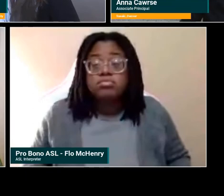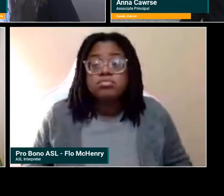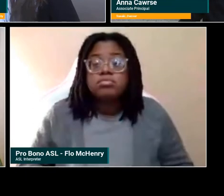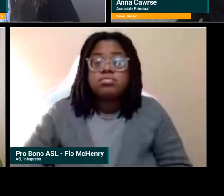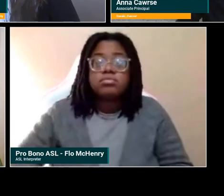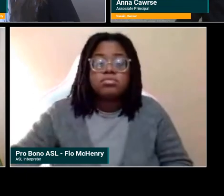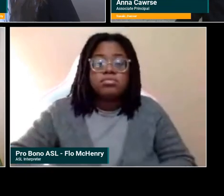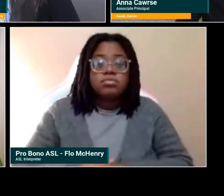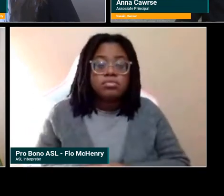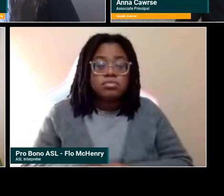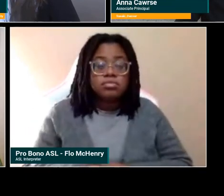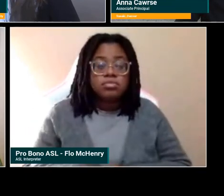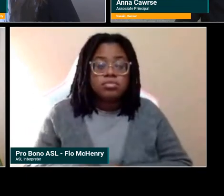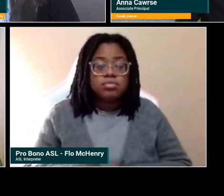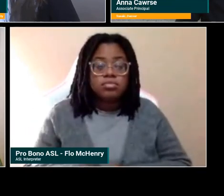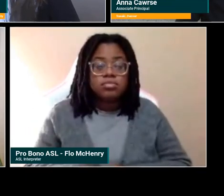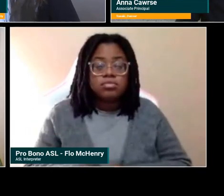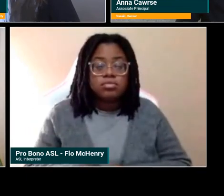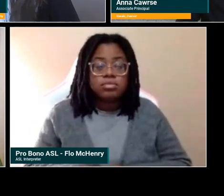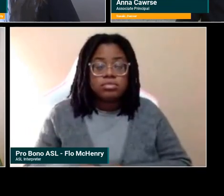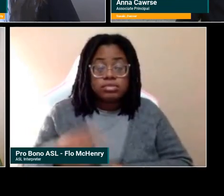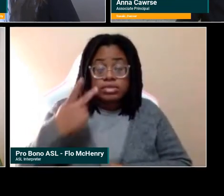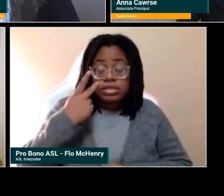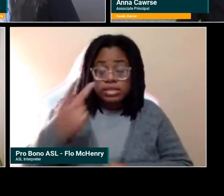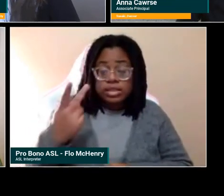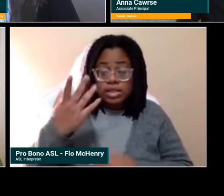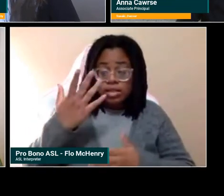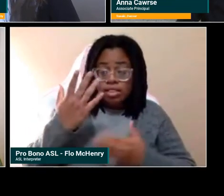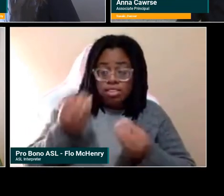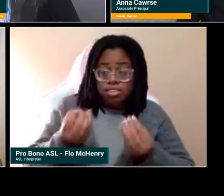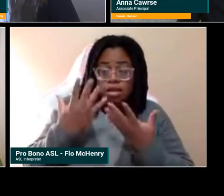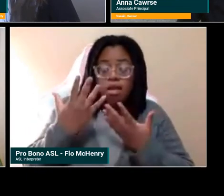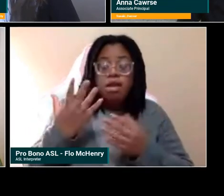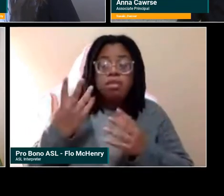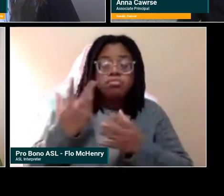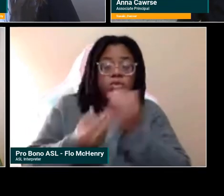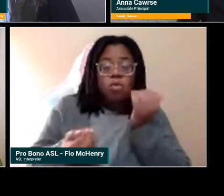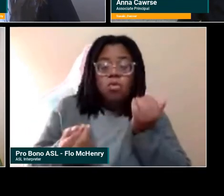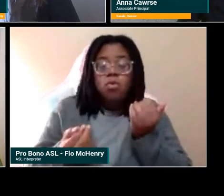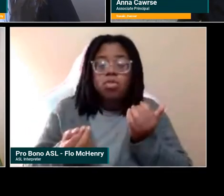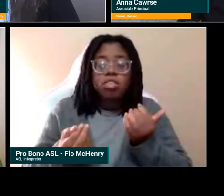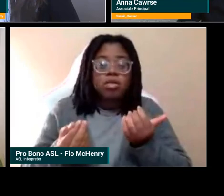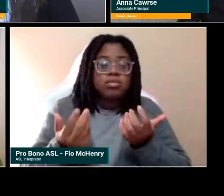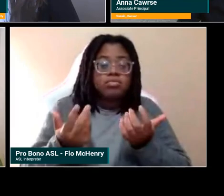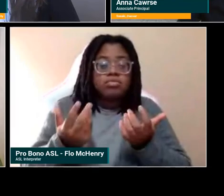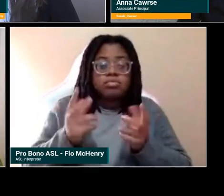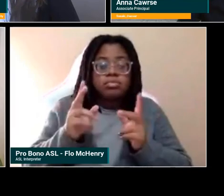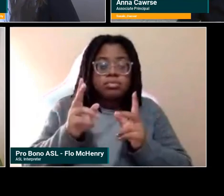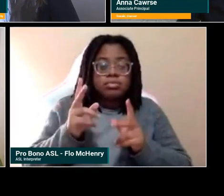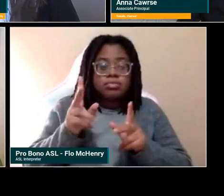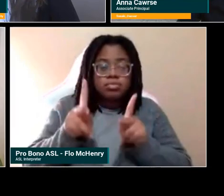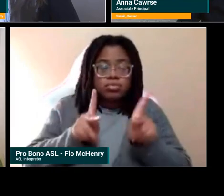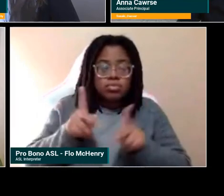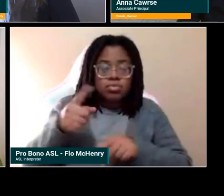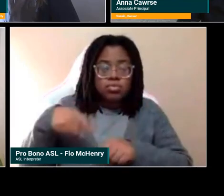Nice. I'm seeing sort of a lot of both of you are talking about in terms